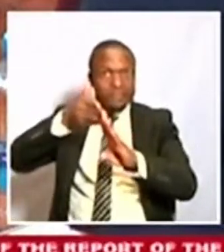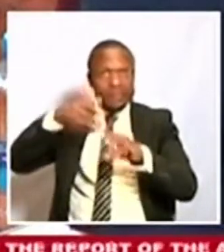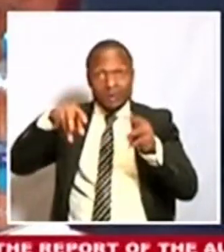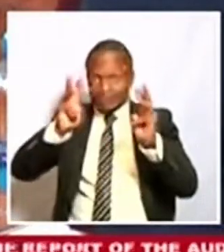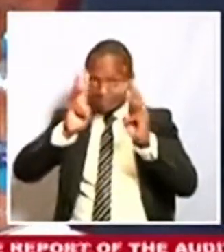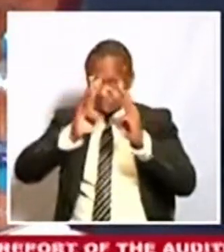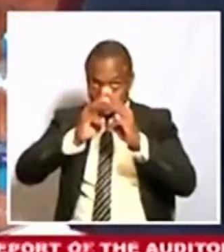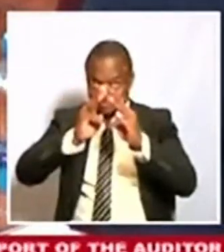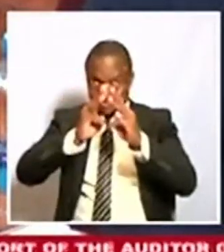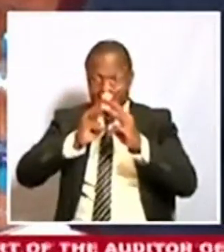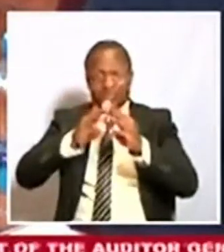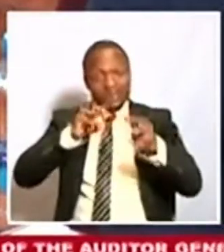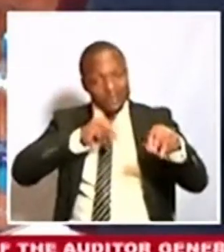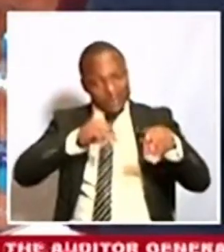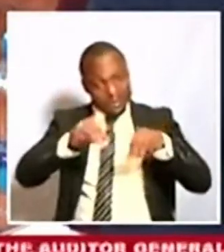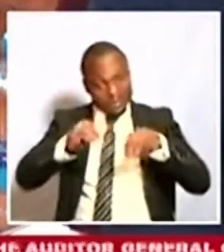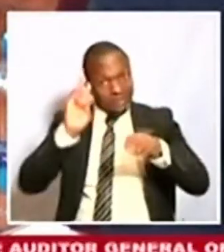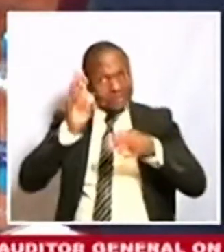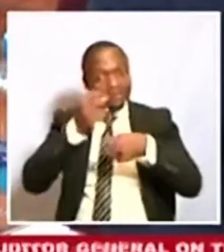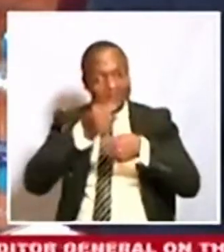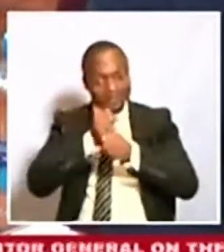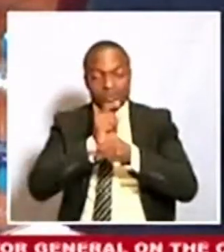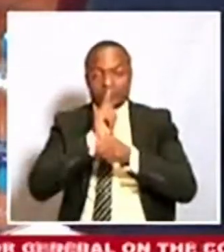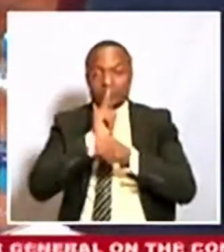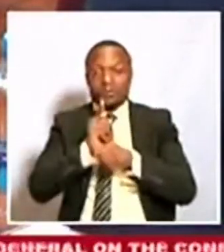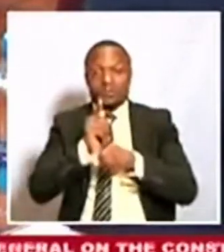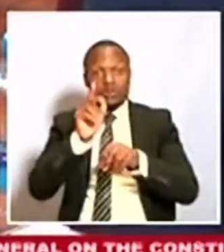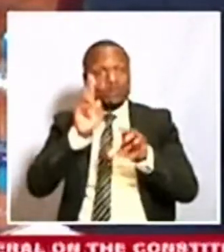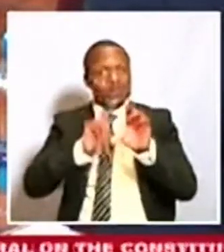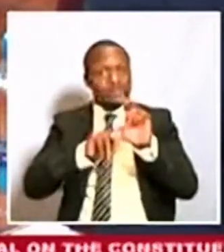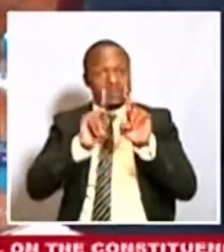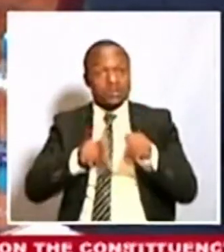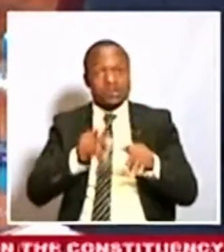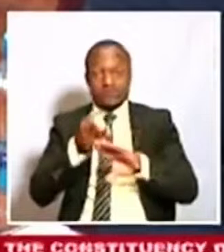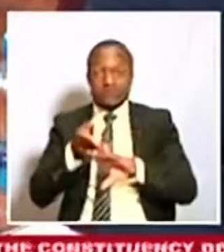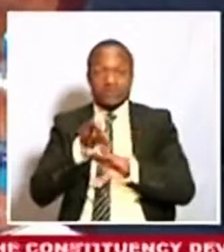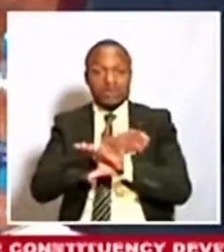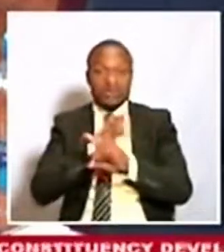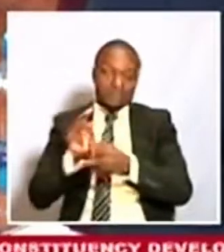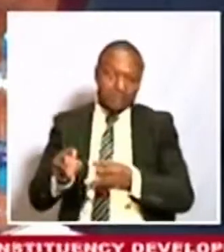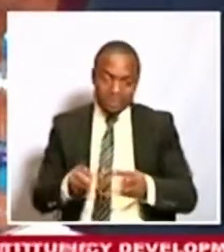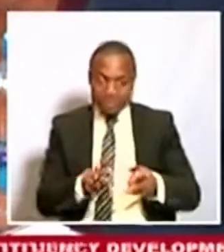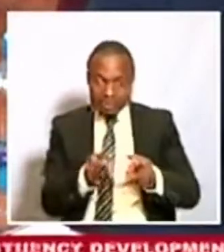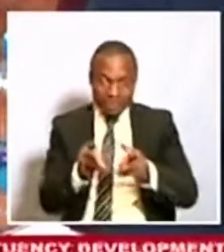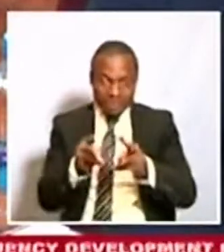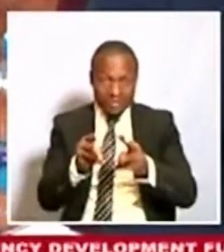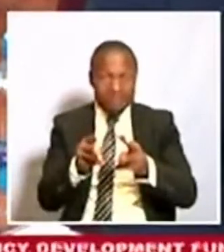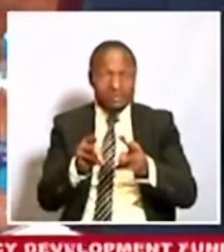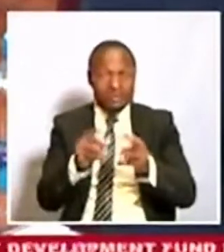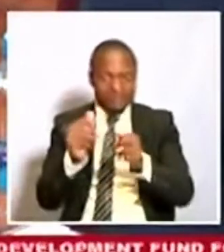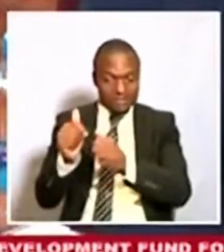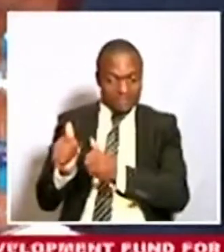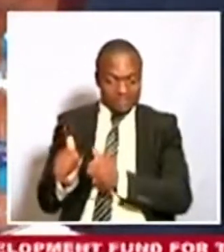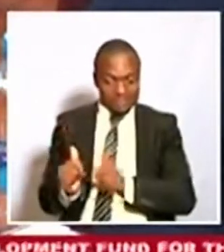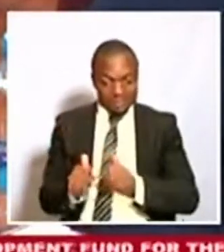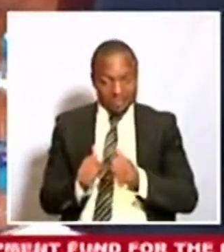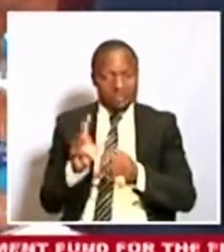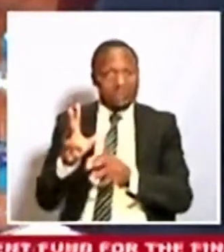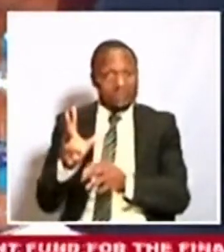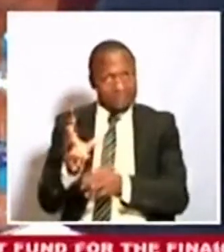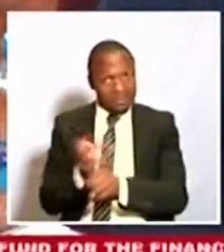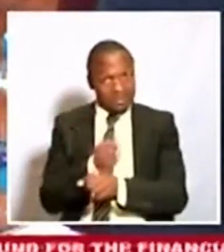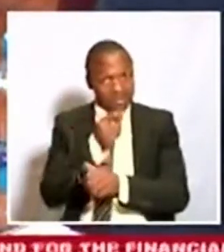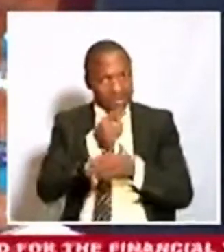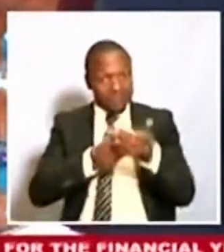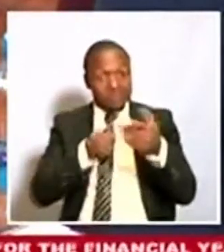meeting. Management will ensure that, Chair, before I go to the remedial measure, the action taken is that